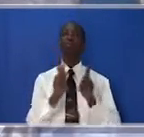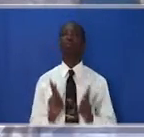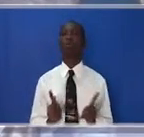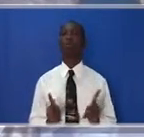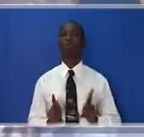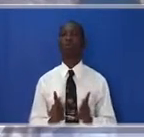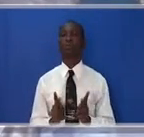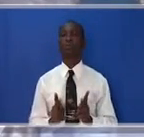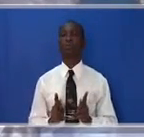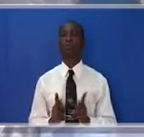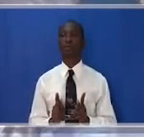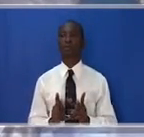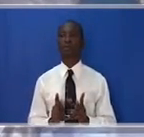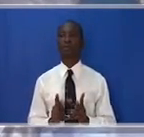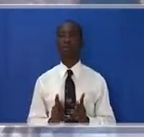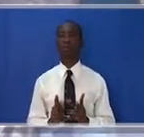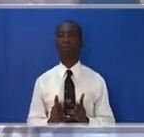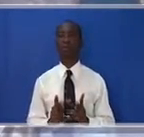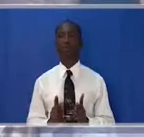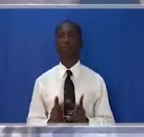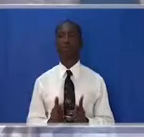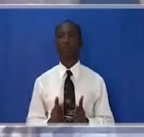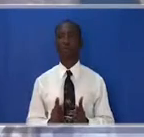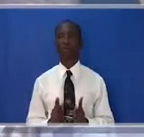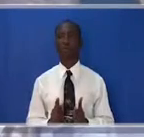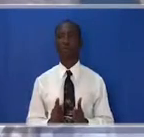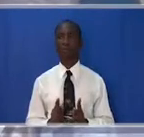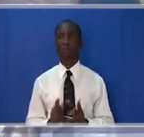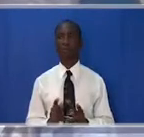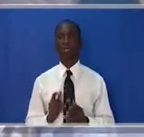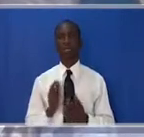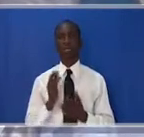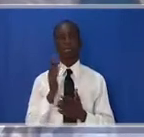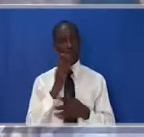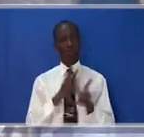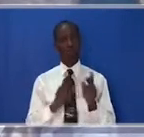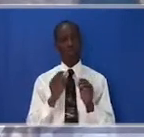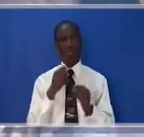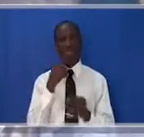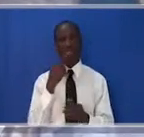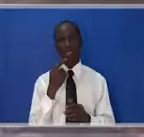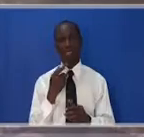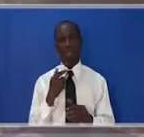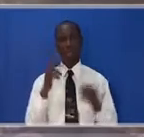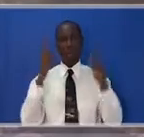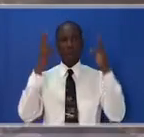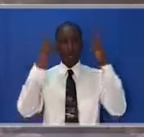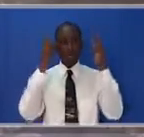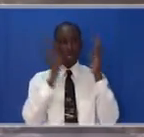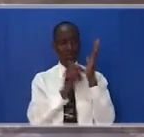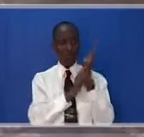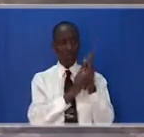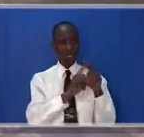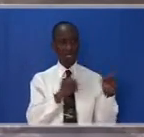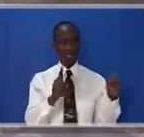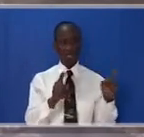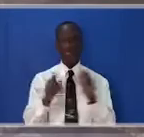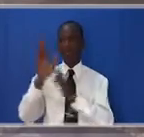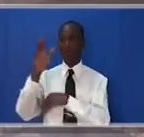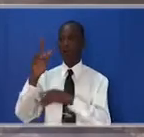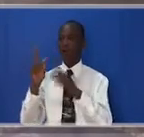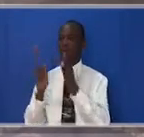wo amoka se esu Moses mra na esu yankopon mra o mo se han Moses mra ne de enu akoye nhyehye